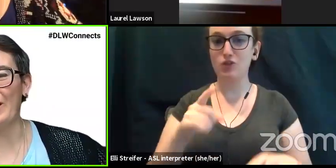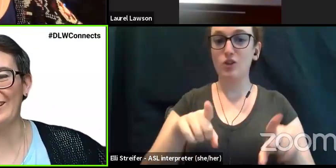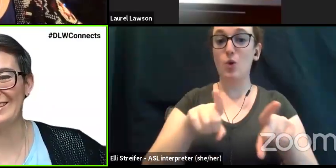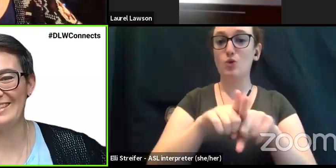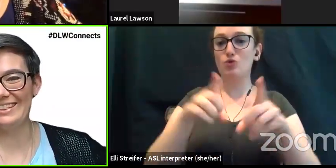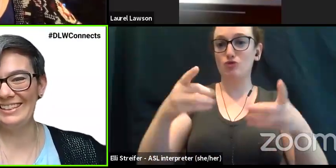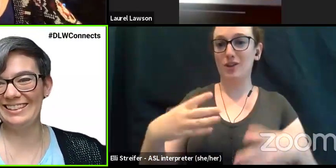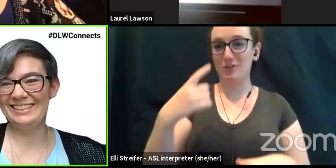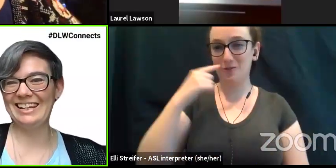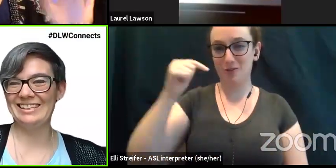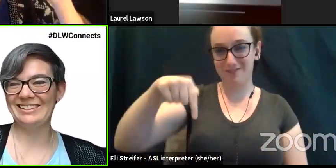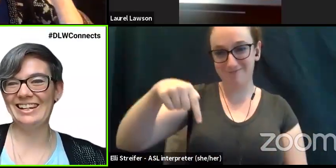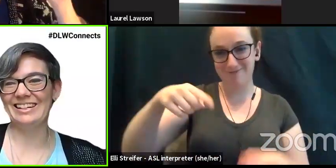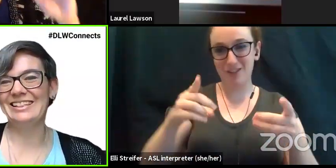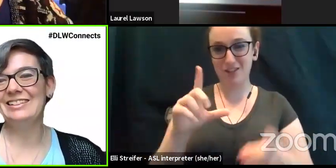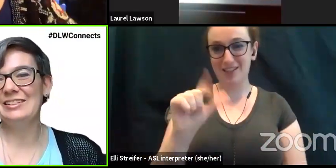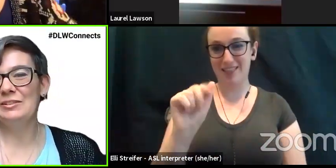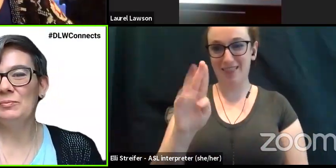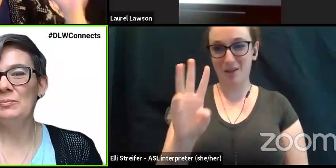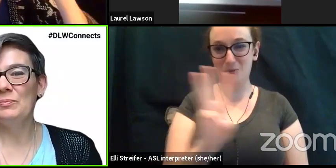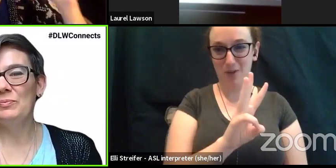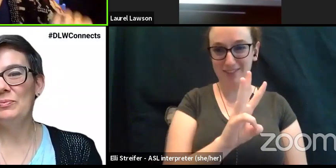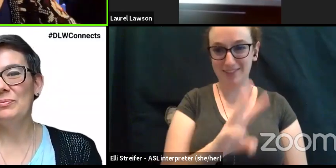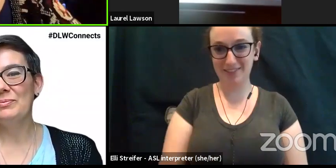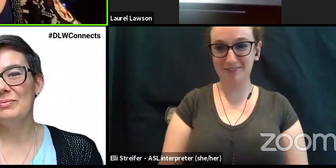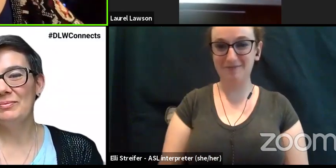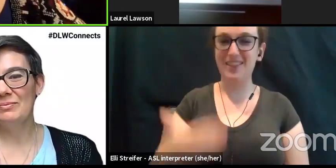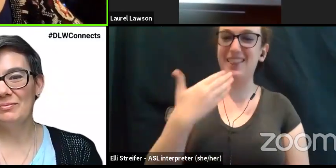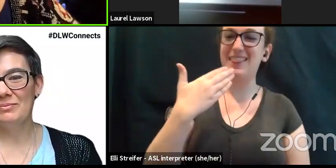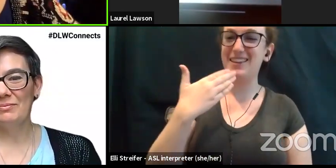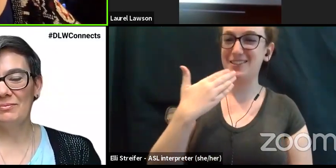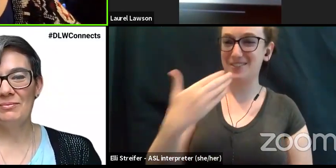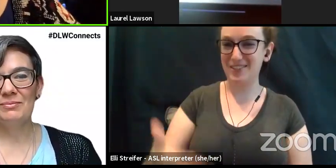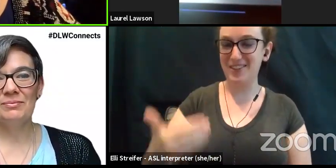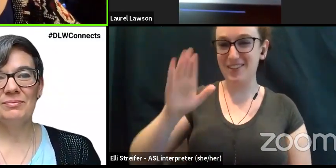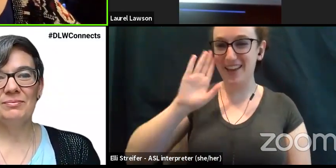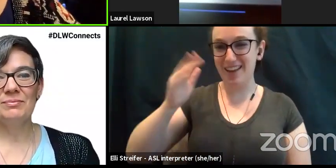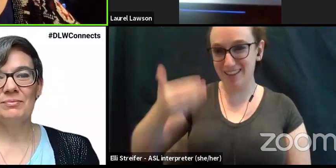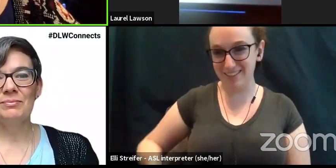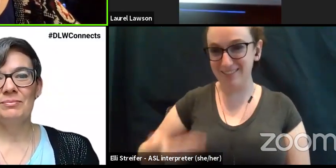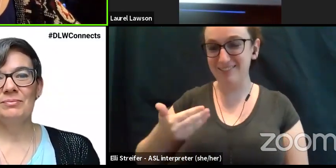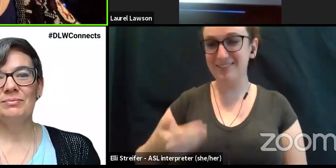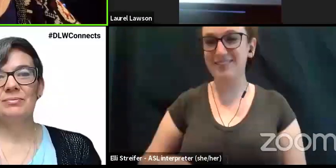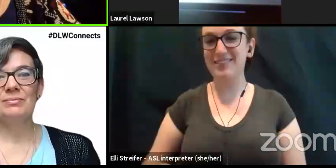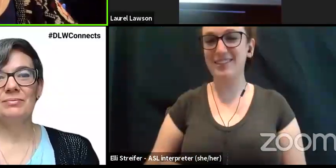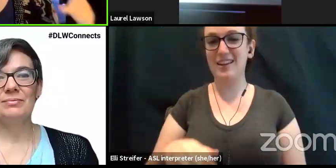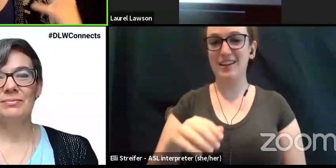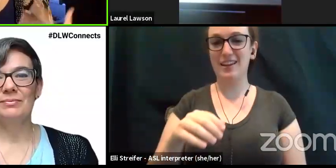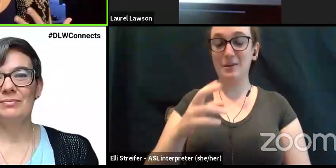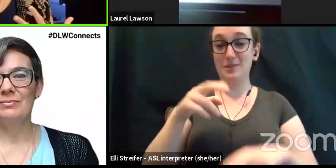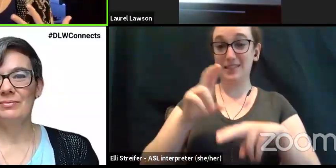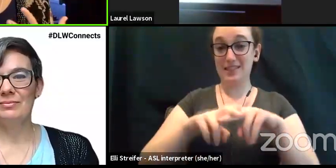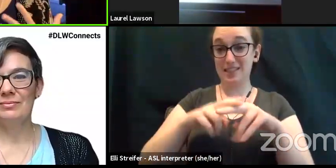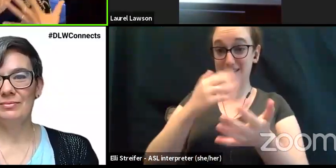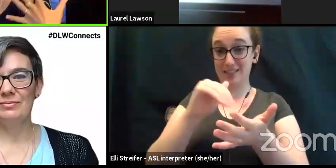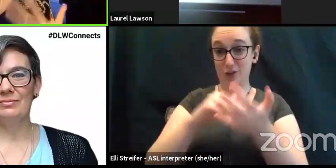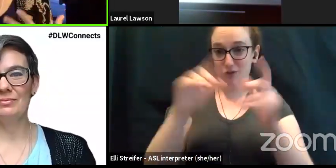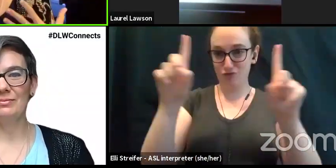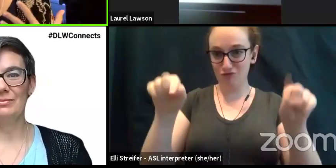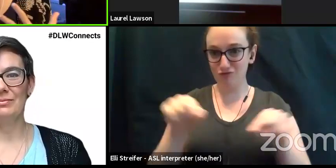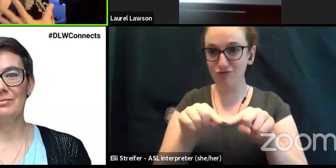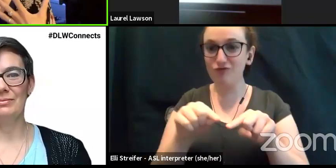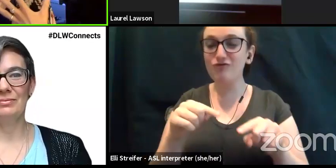Lab West. Thank you, Diana. Thank you, Cindy Marie. Hi, everybody. I am seated in the center of my screen. I am